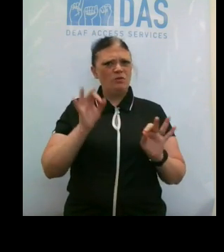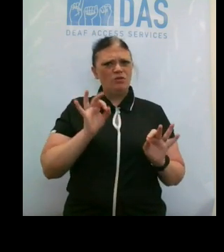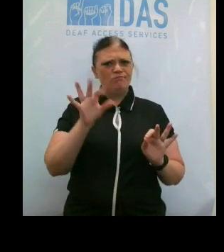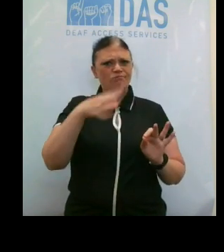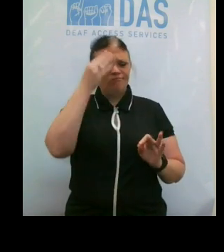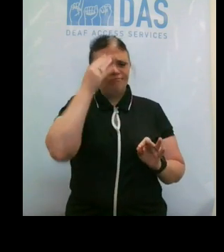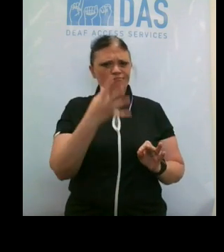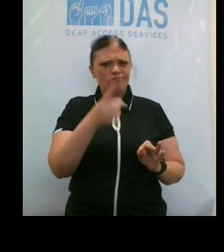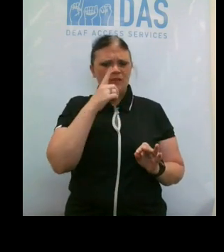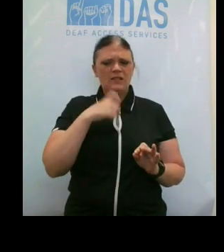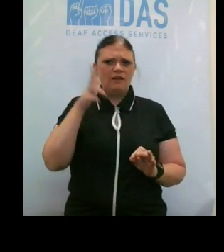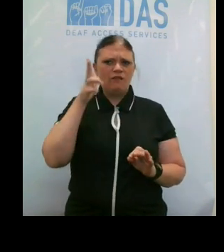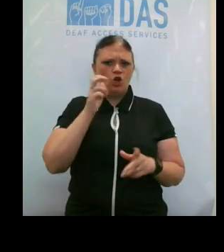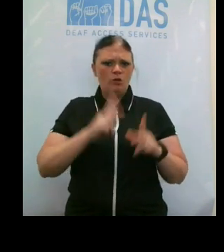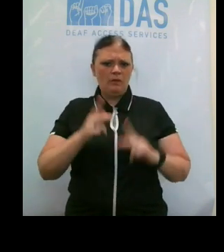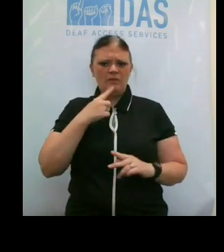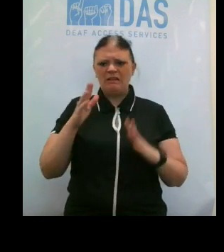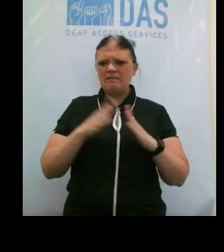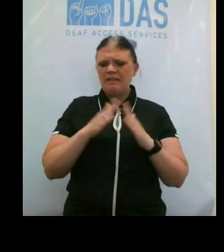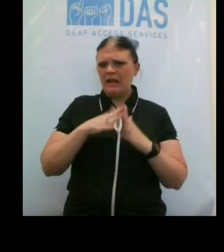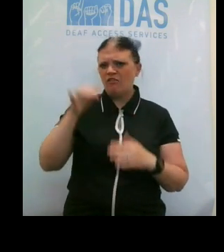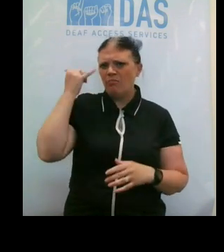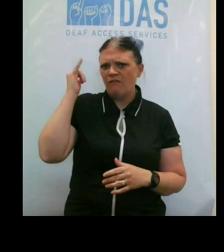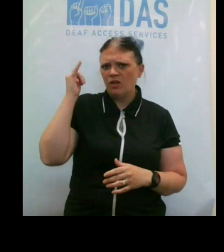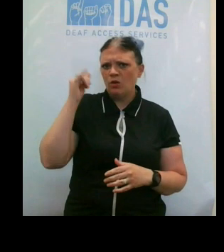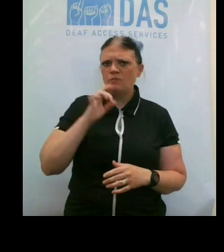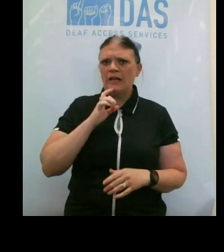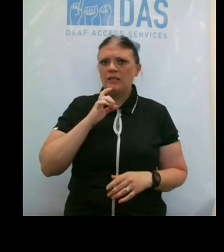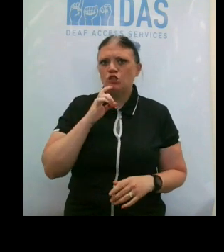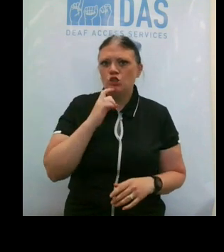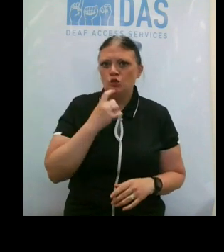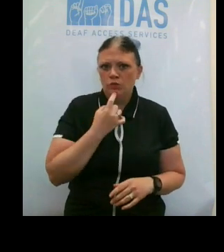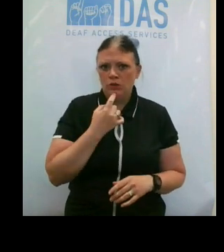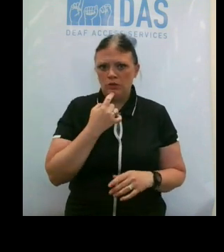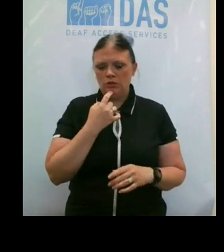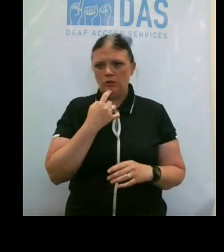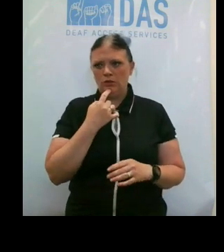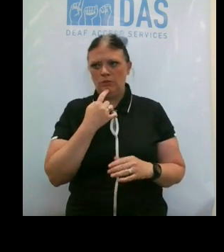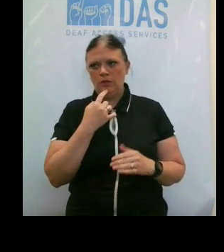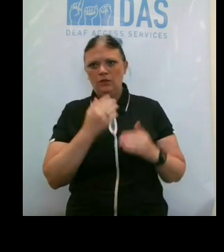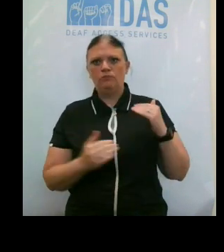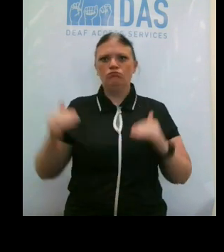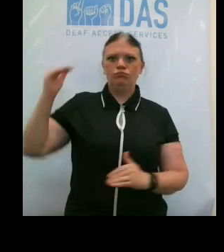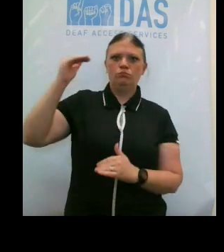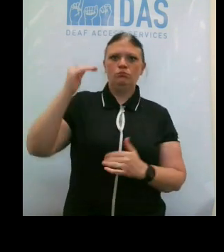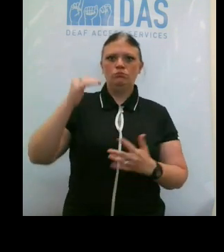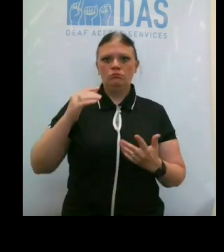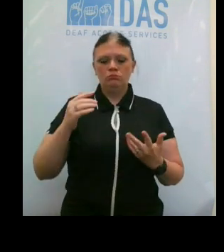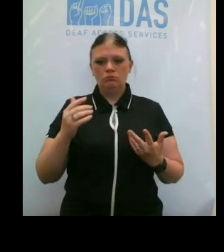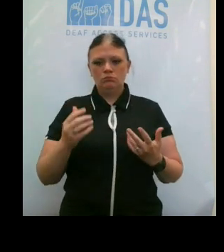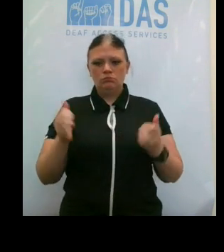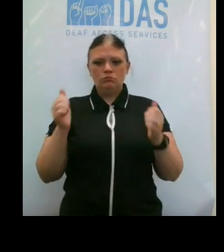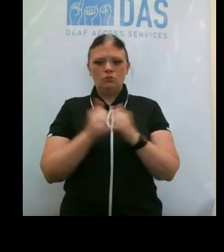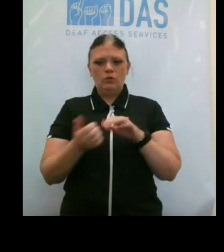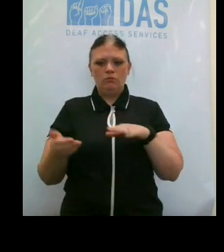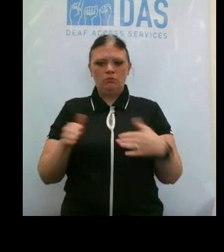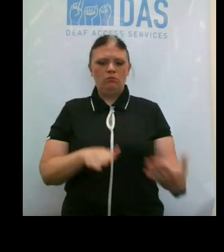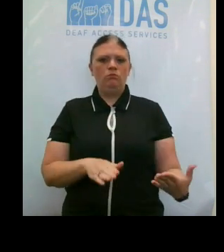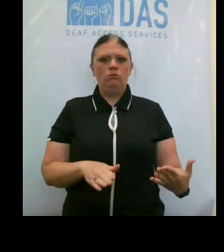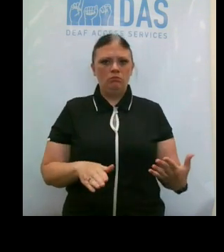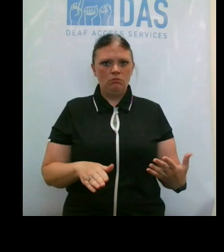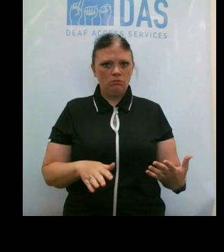individuals say that the city of Buffalo has been extremely greater than it should be with regards to mortality and